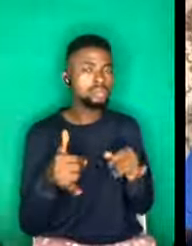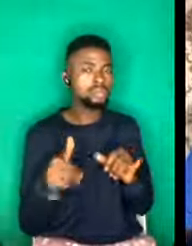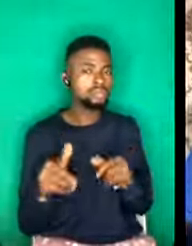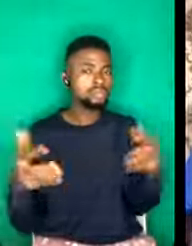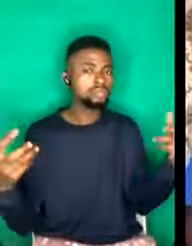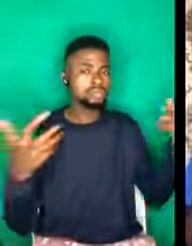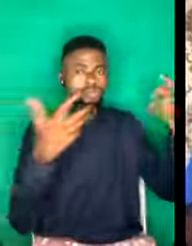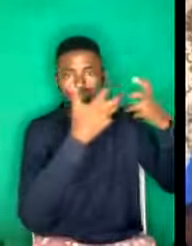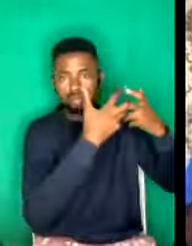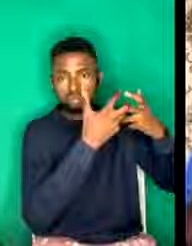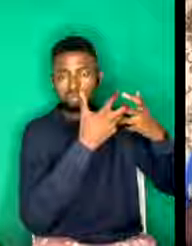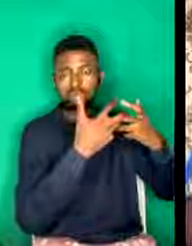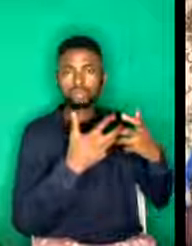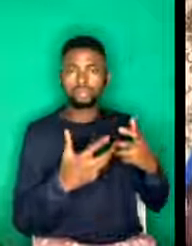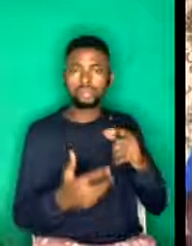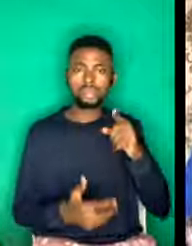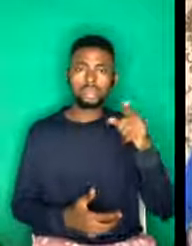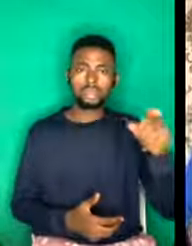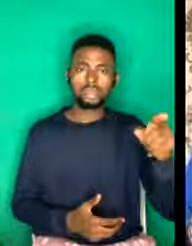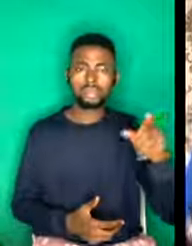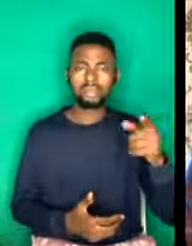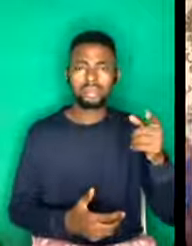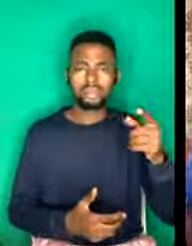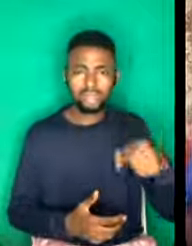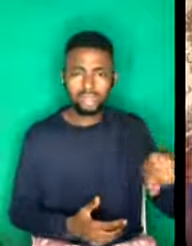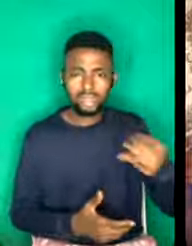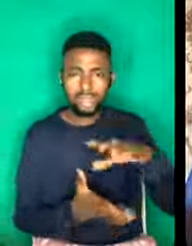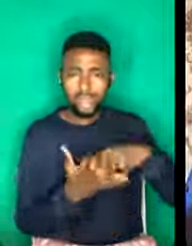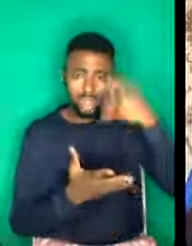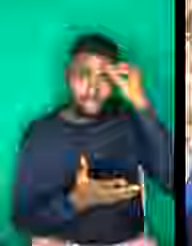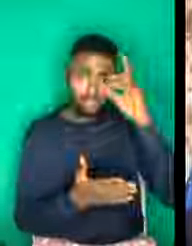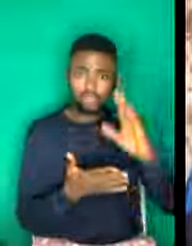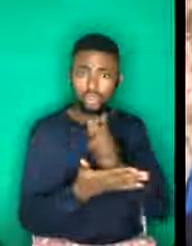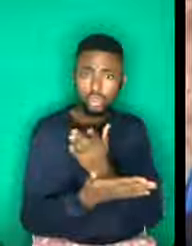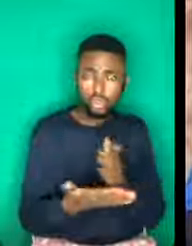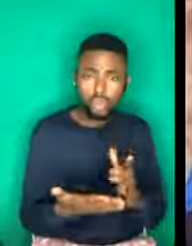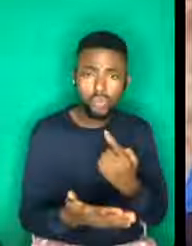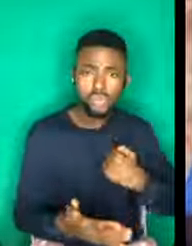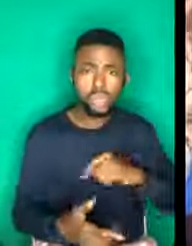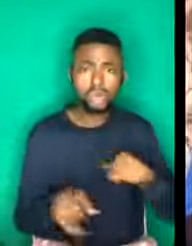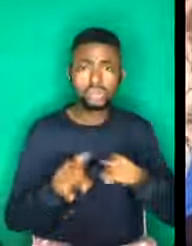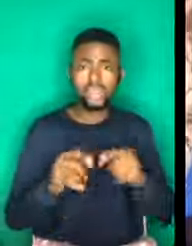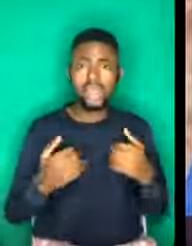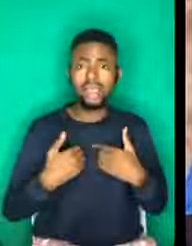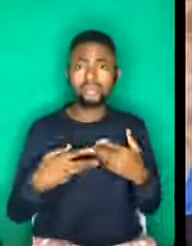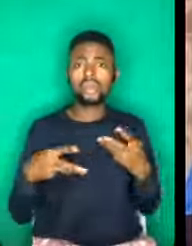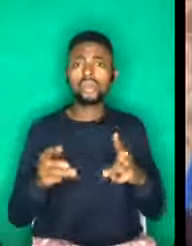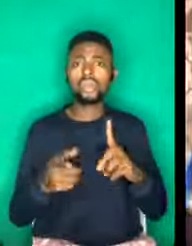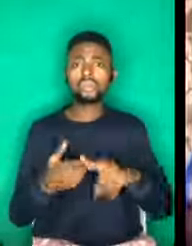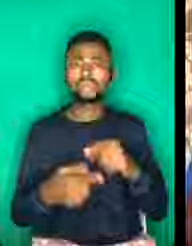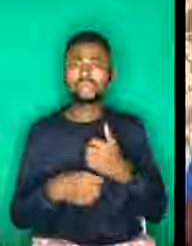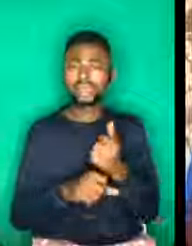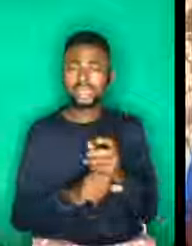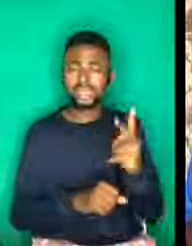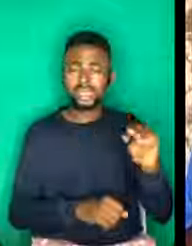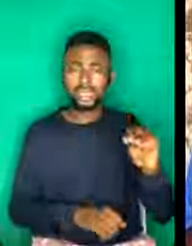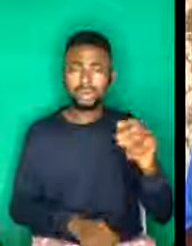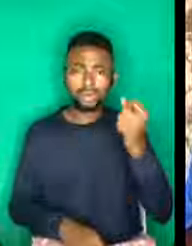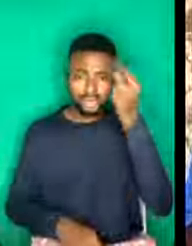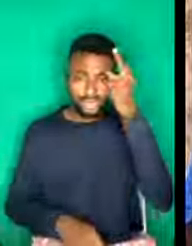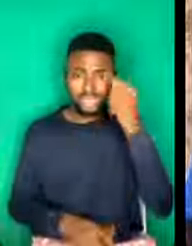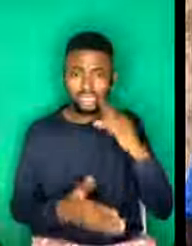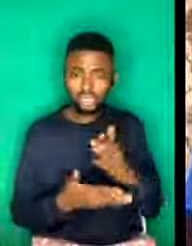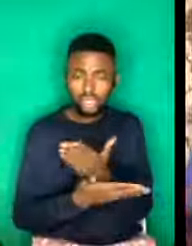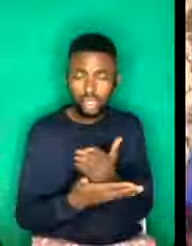song. We also have a way we make them get used to the song with several rehearsals. Holding